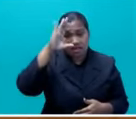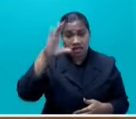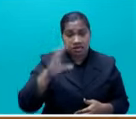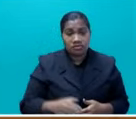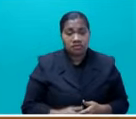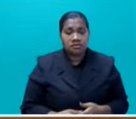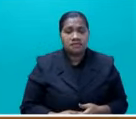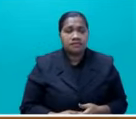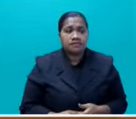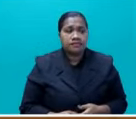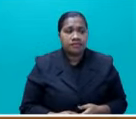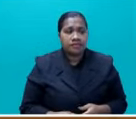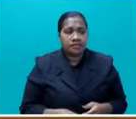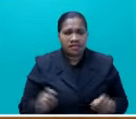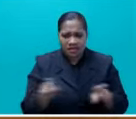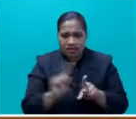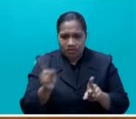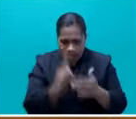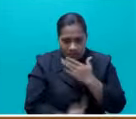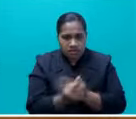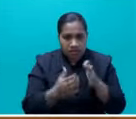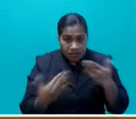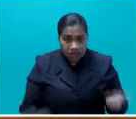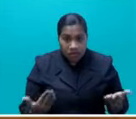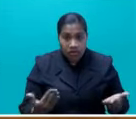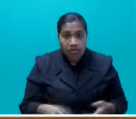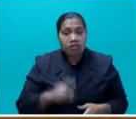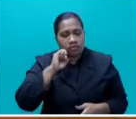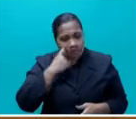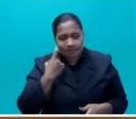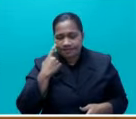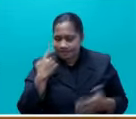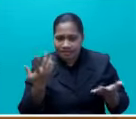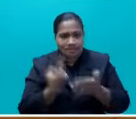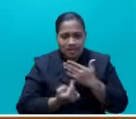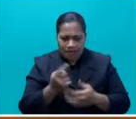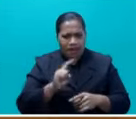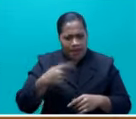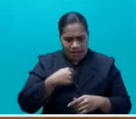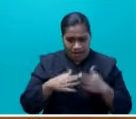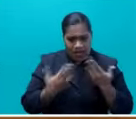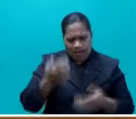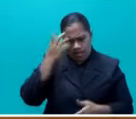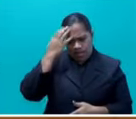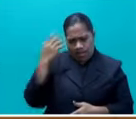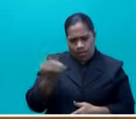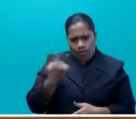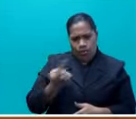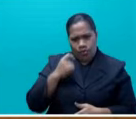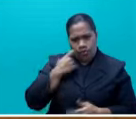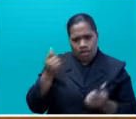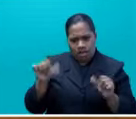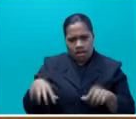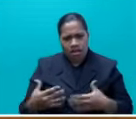such blunders we are facing today, we will be seeing head rollings. And I wonder whose head will roll this time around, Mr. Speaker,